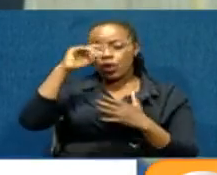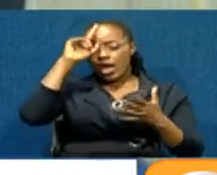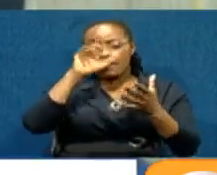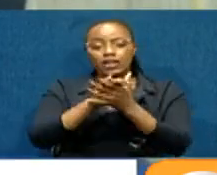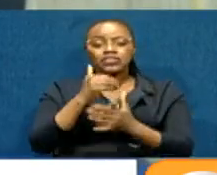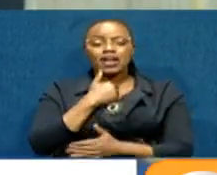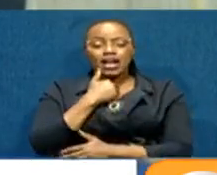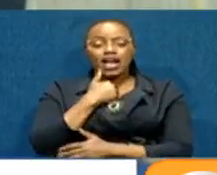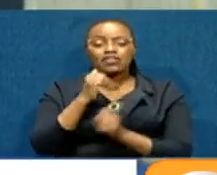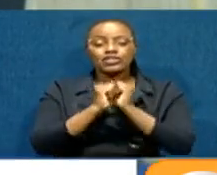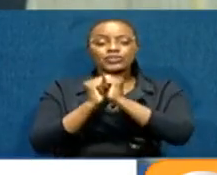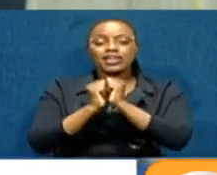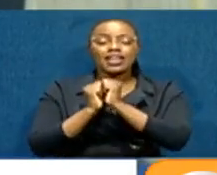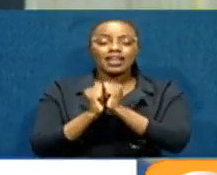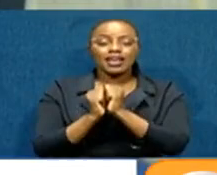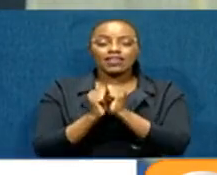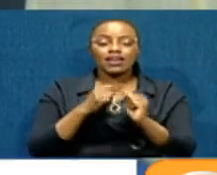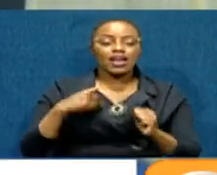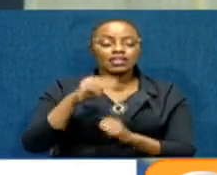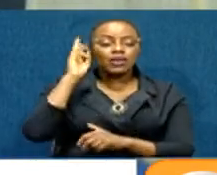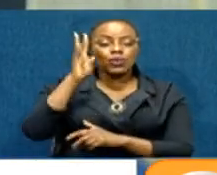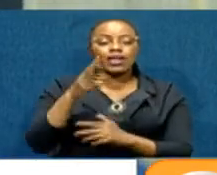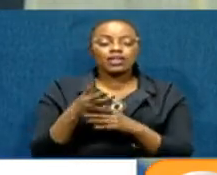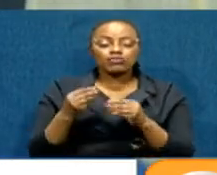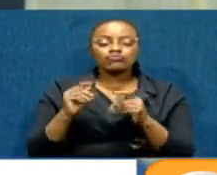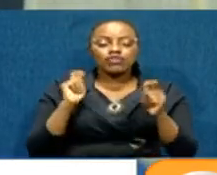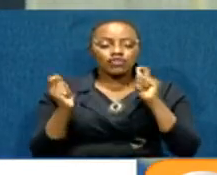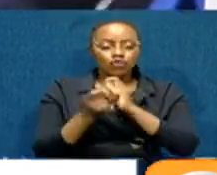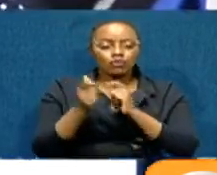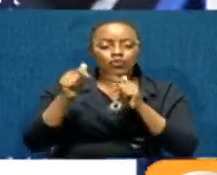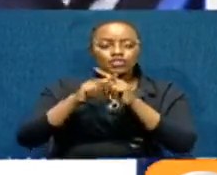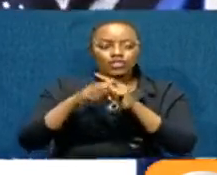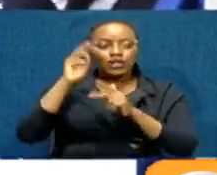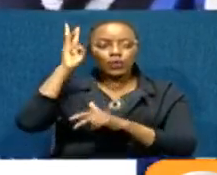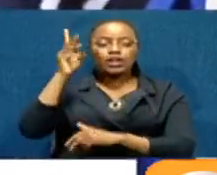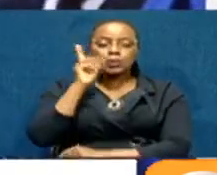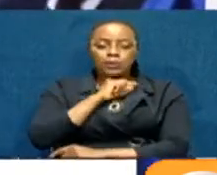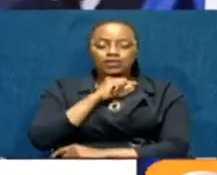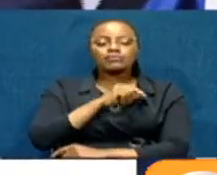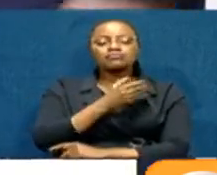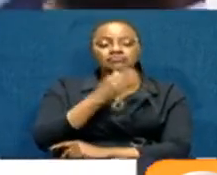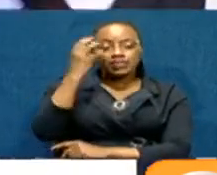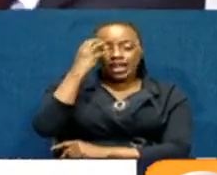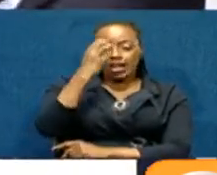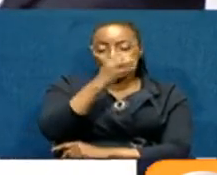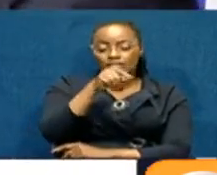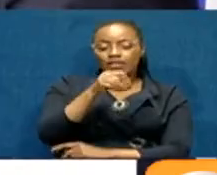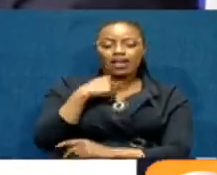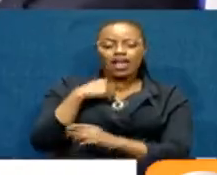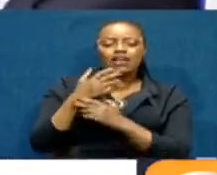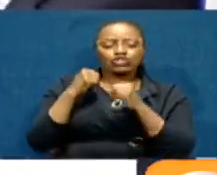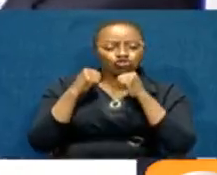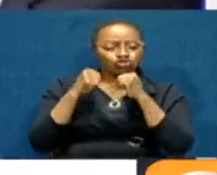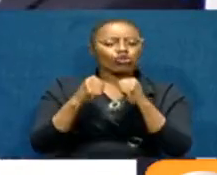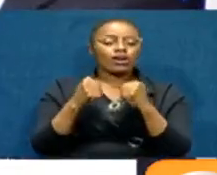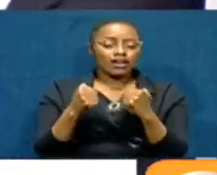believe together we are going to finish the reforms that we started. Kiraitu says the Now Kenya party leader is steadfast and